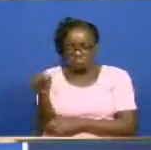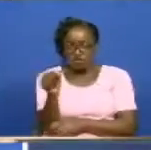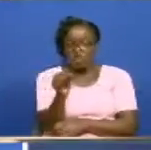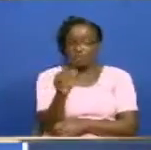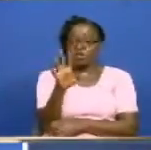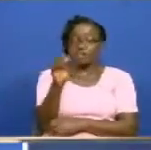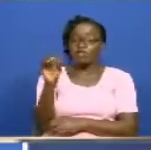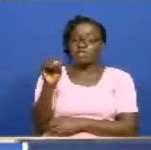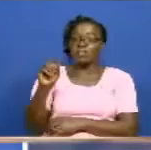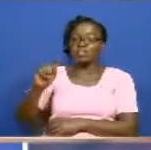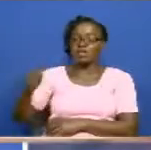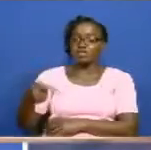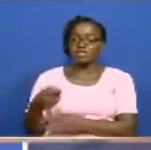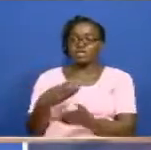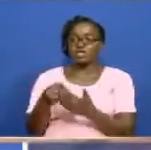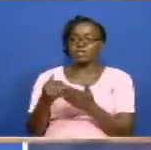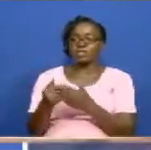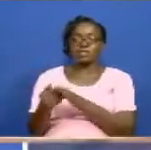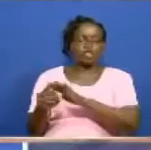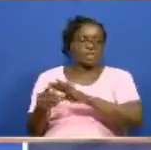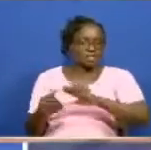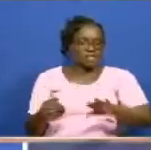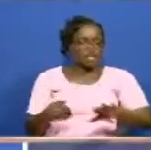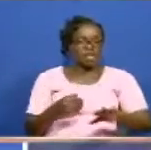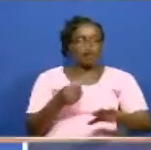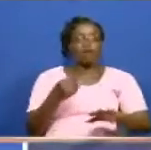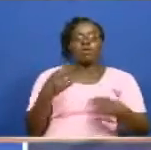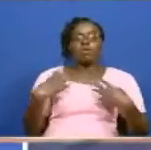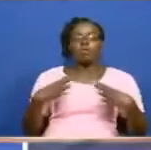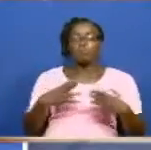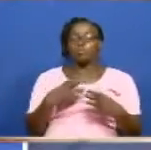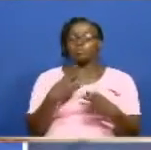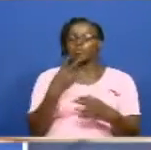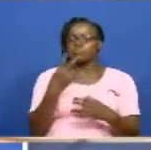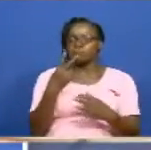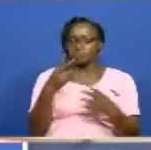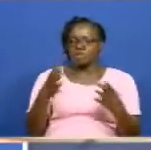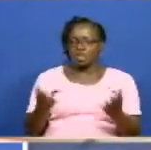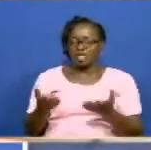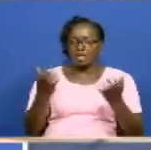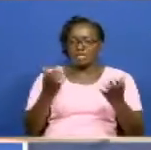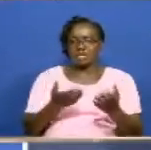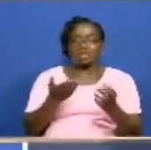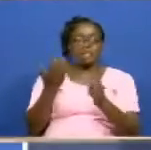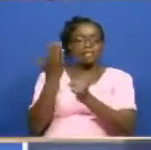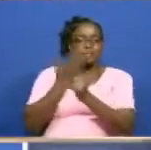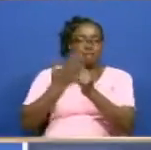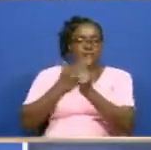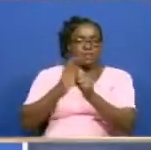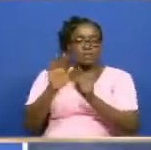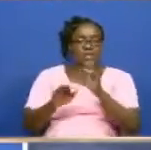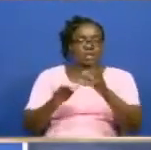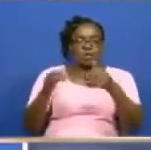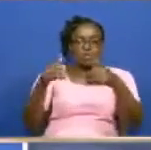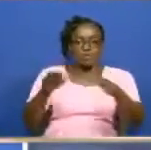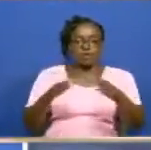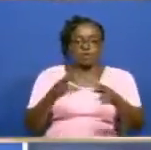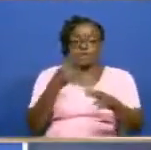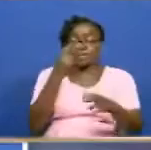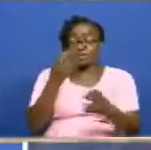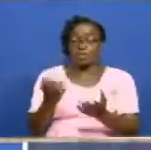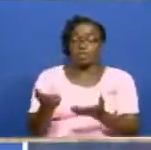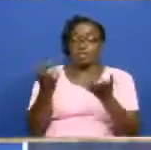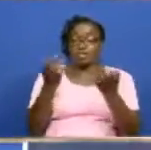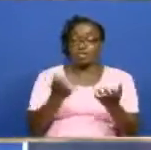incident, police intercepted two people ferrying 300 kilograms of game meat in Enkori, Kamashuru sub-county. The suspects who were ferrying the game meat